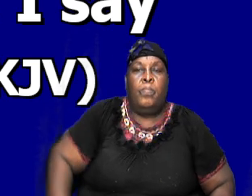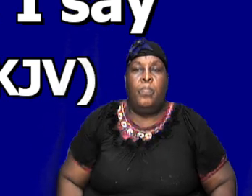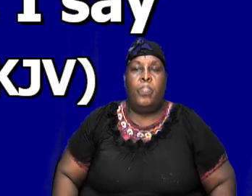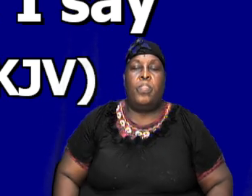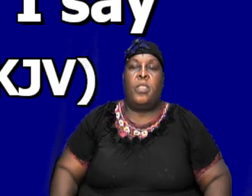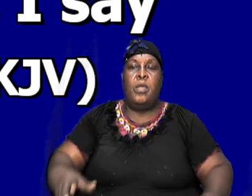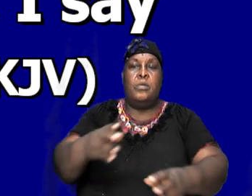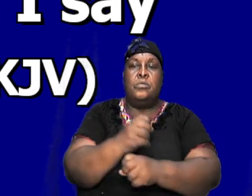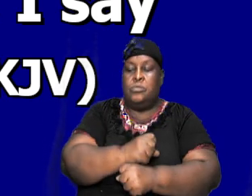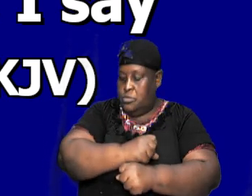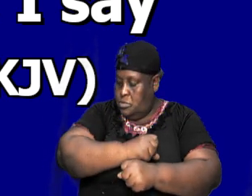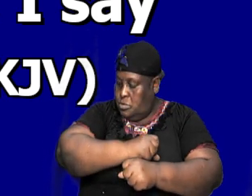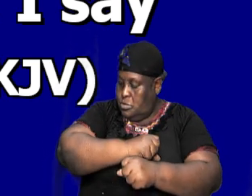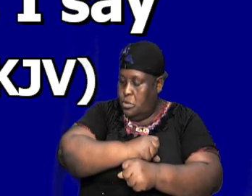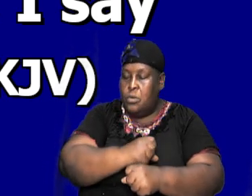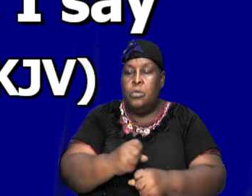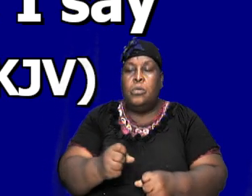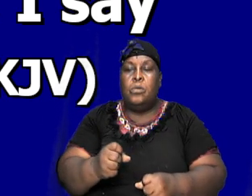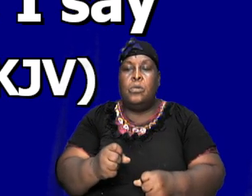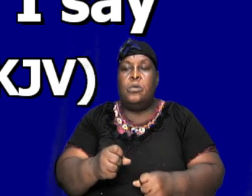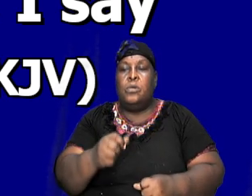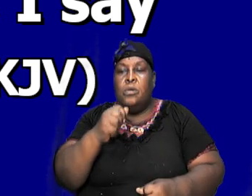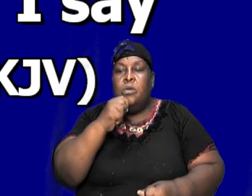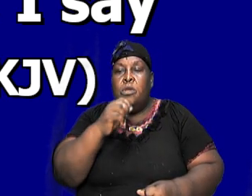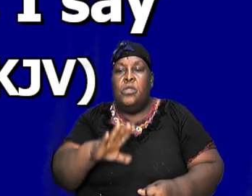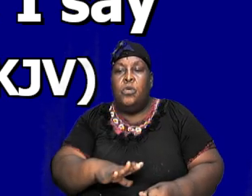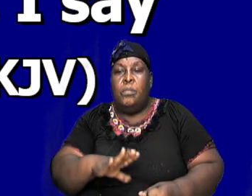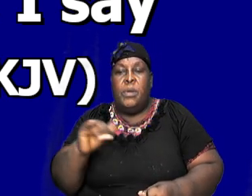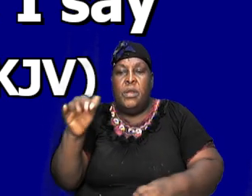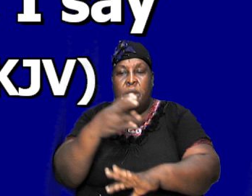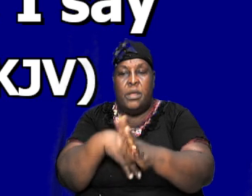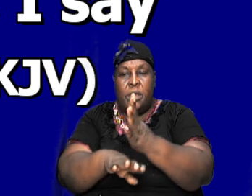And he took the damsel by the hand and said unto her,